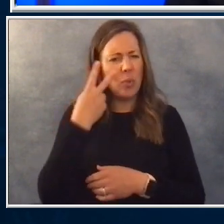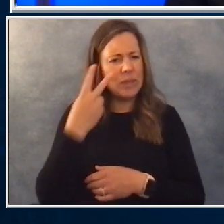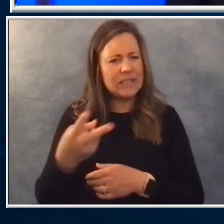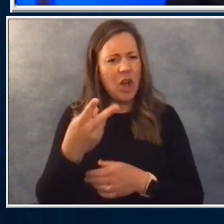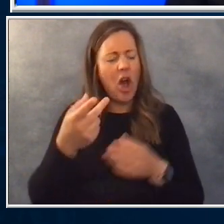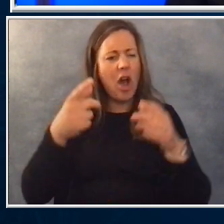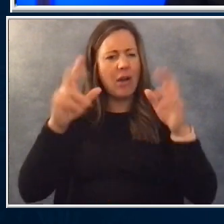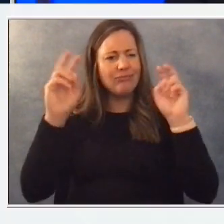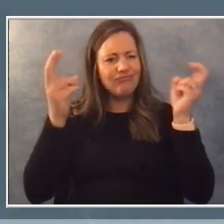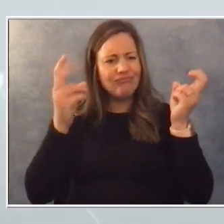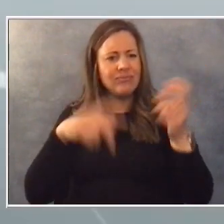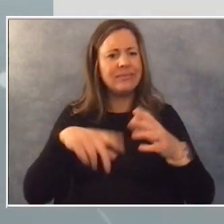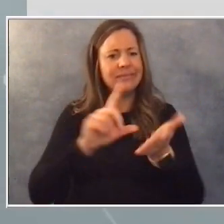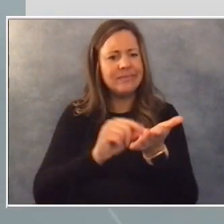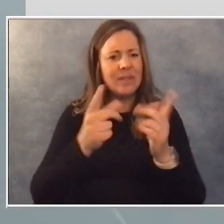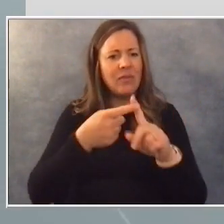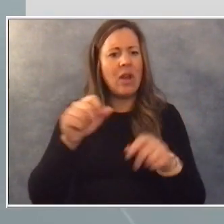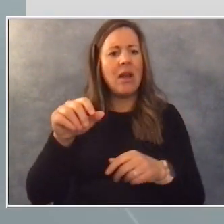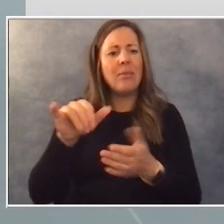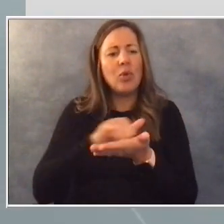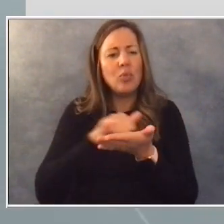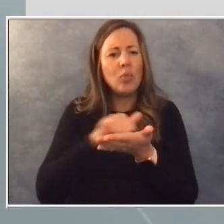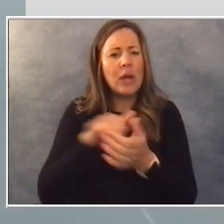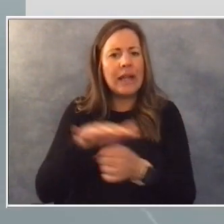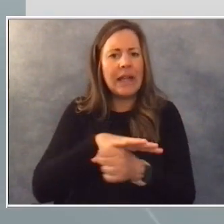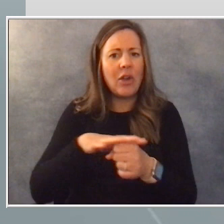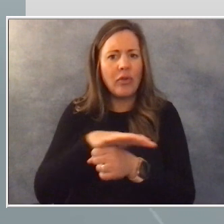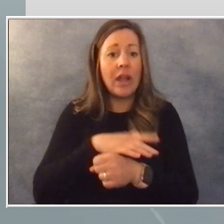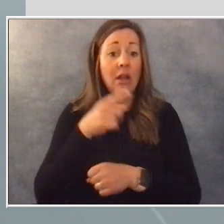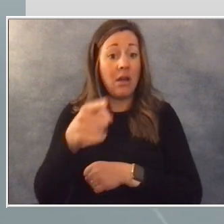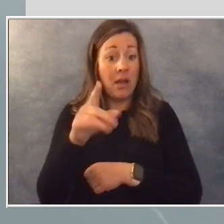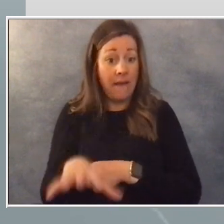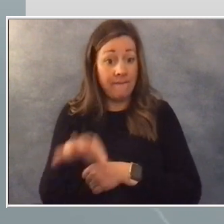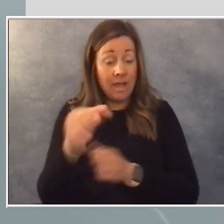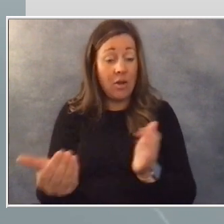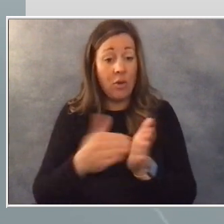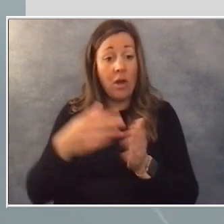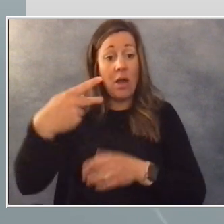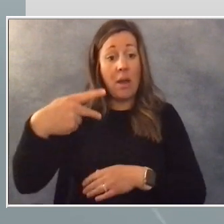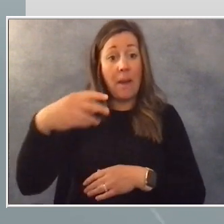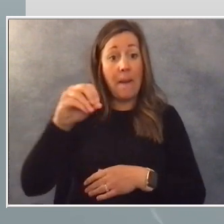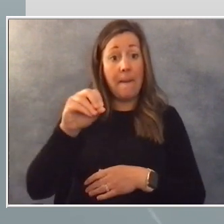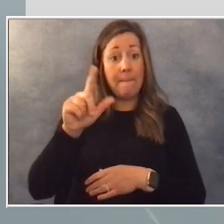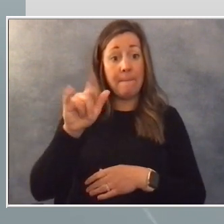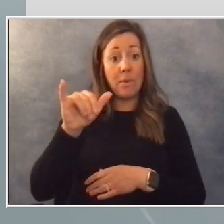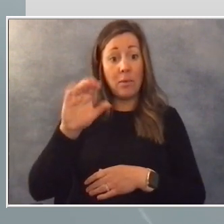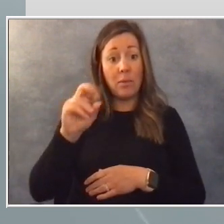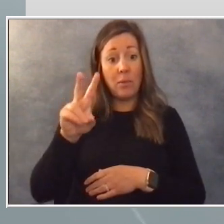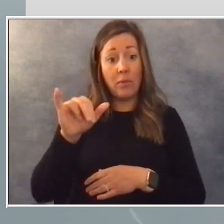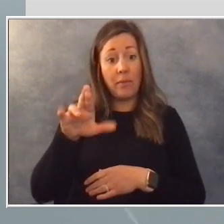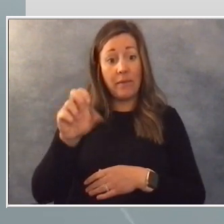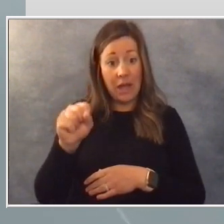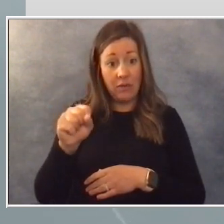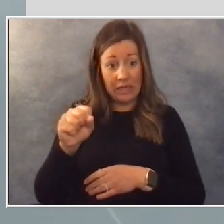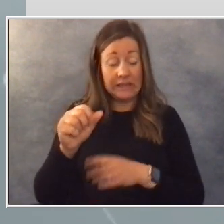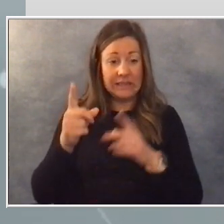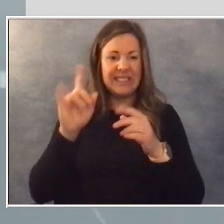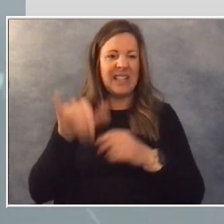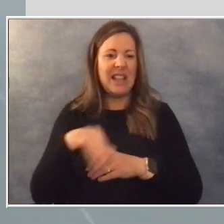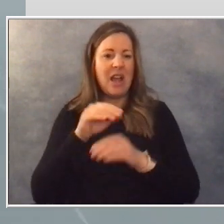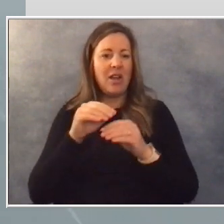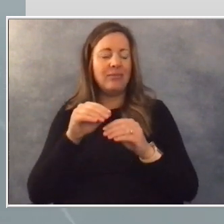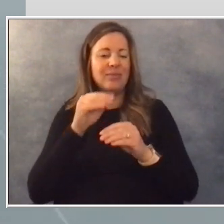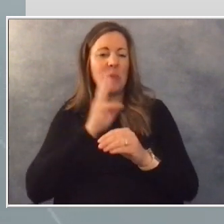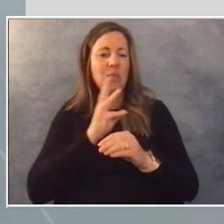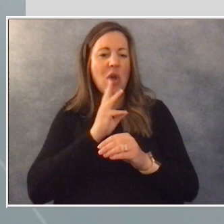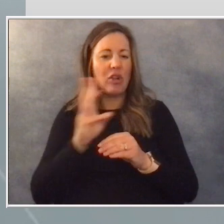City area. The New York State Department of Health has once again found poliovirus in the wastewater. Now, last summer, a county outside of New York City